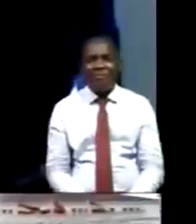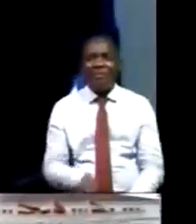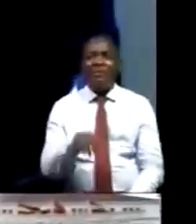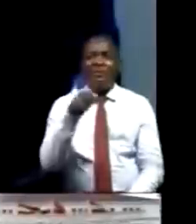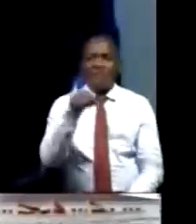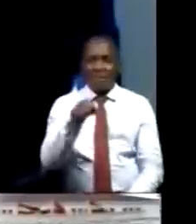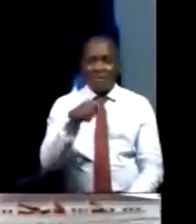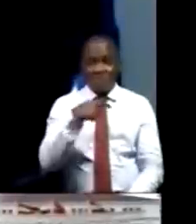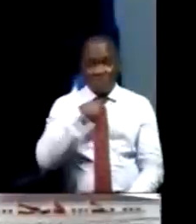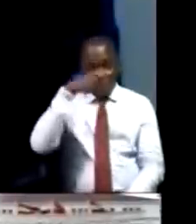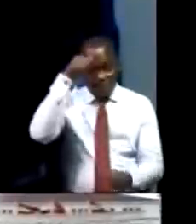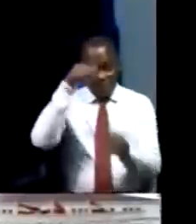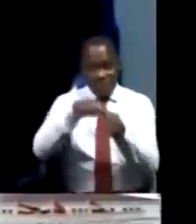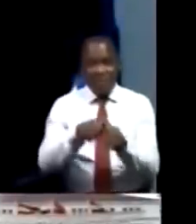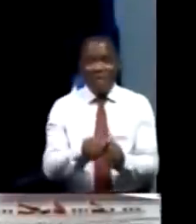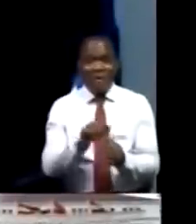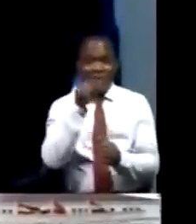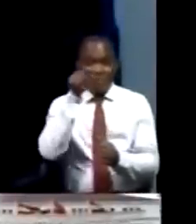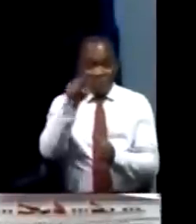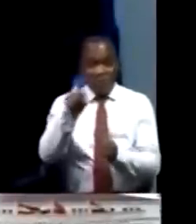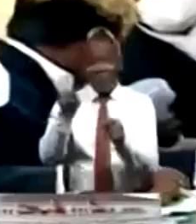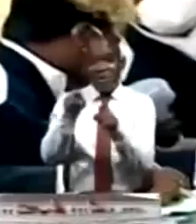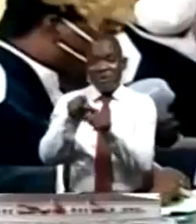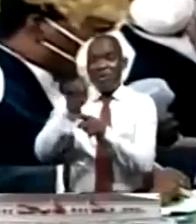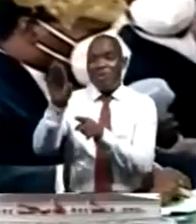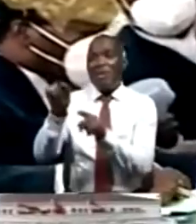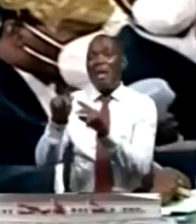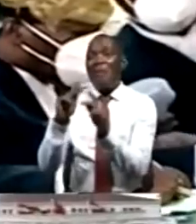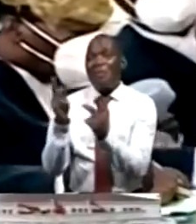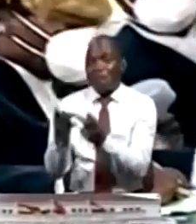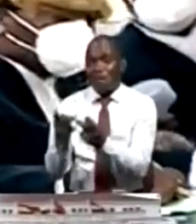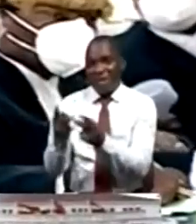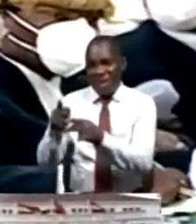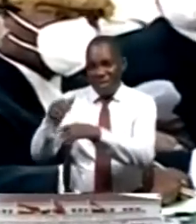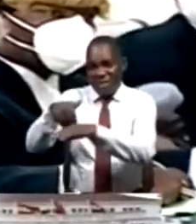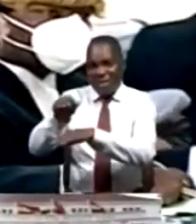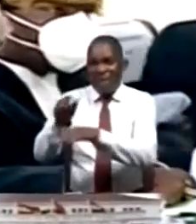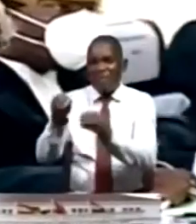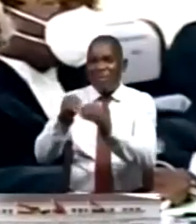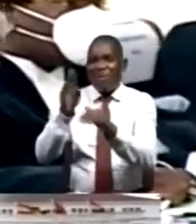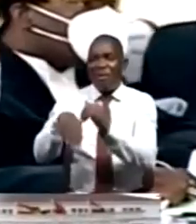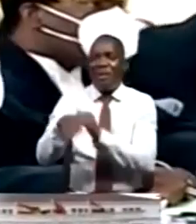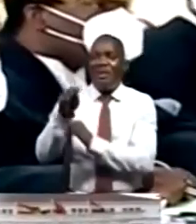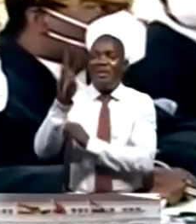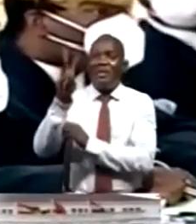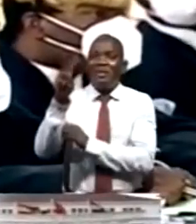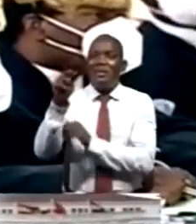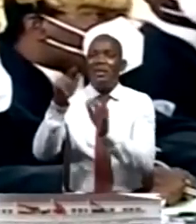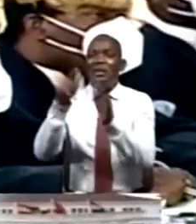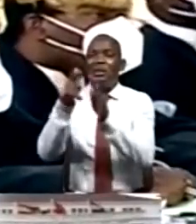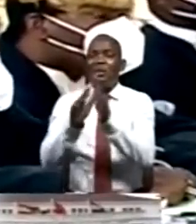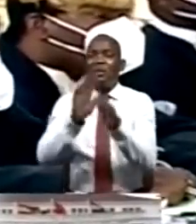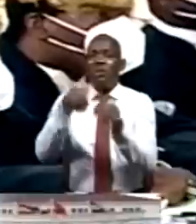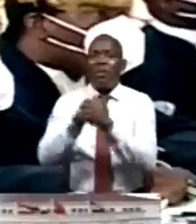Yes, I do recall. You also said that your party had deployed over 16 lawyers to all the